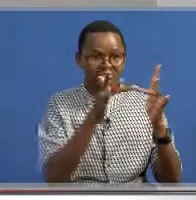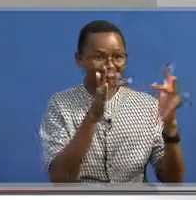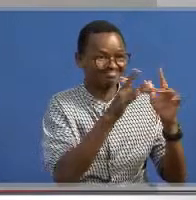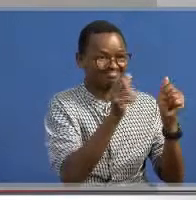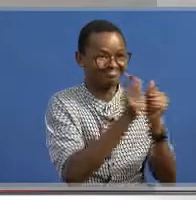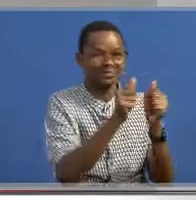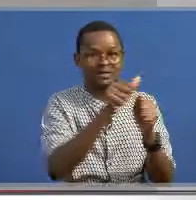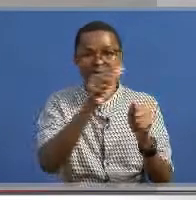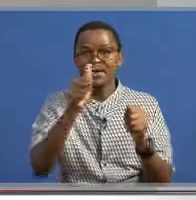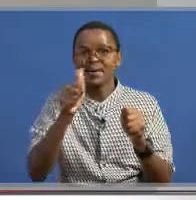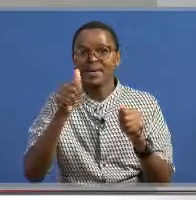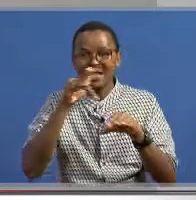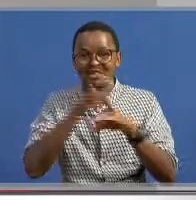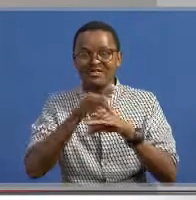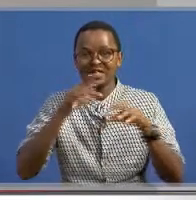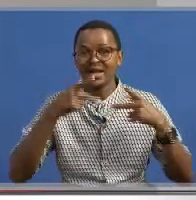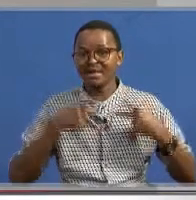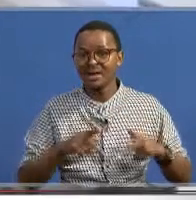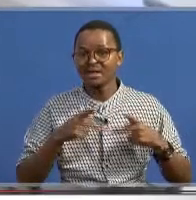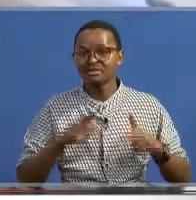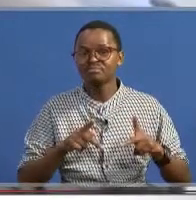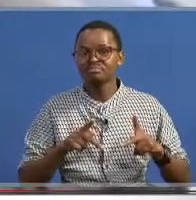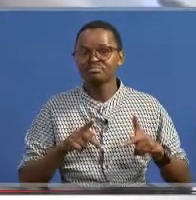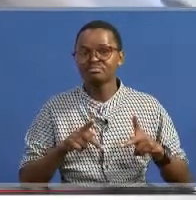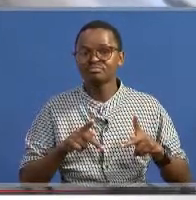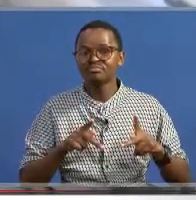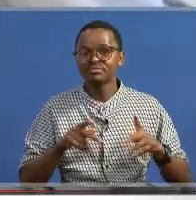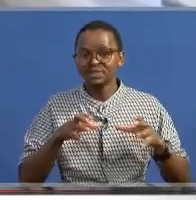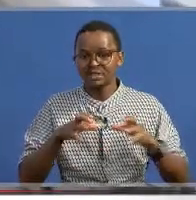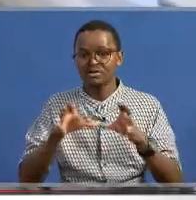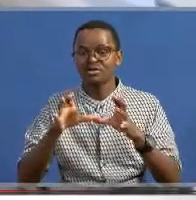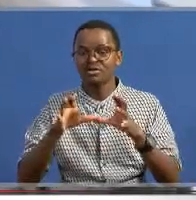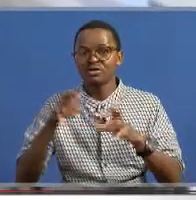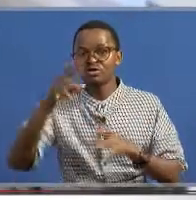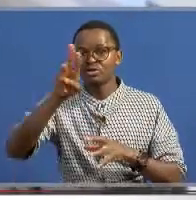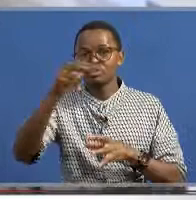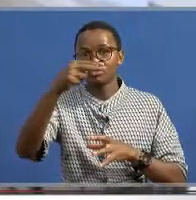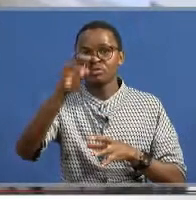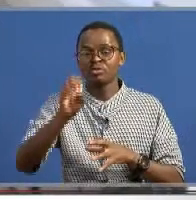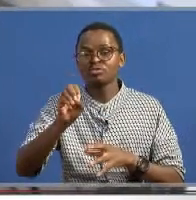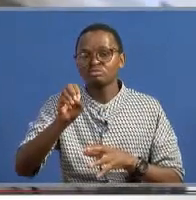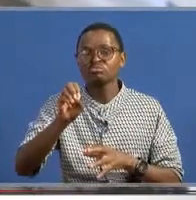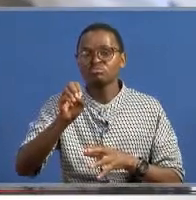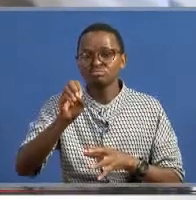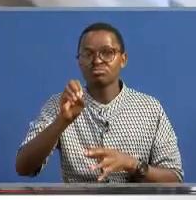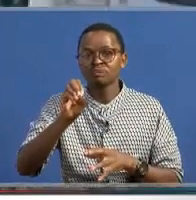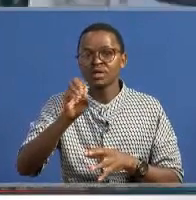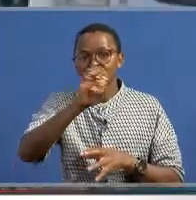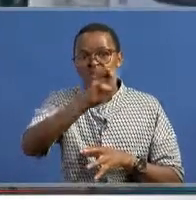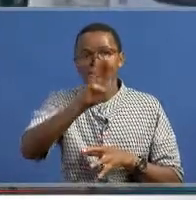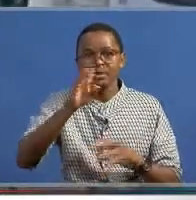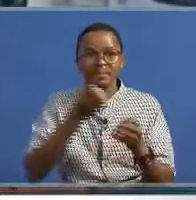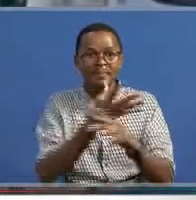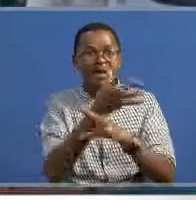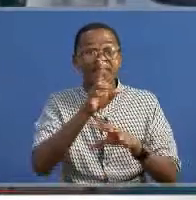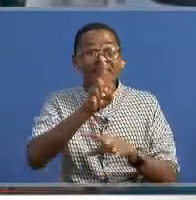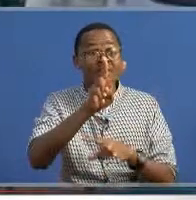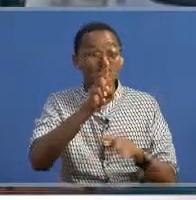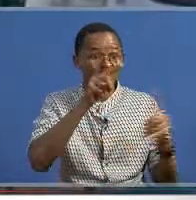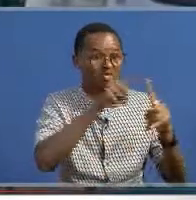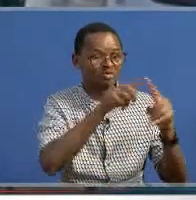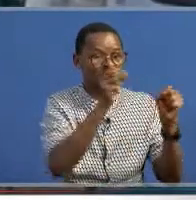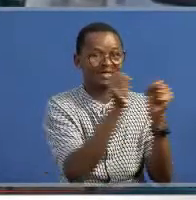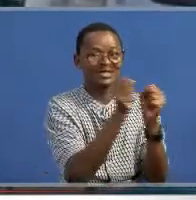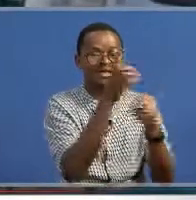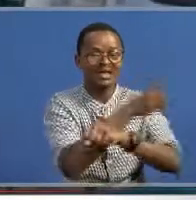objects handled by infected persons. According to World Health Organization (WHO), Ebola spreads within 2 to 10